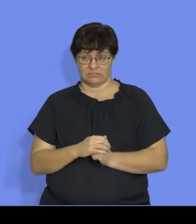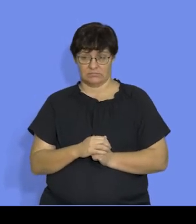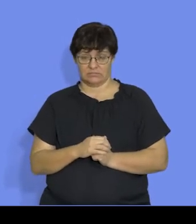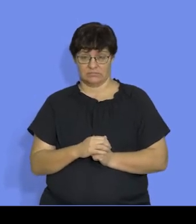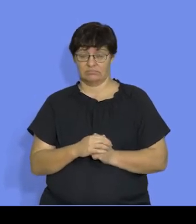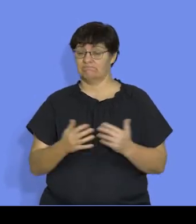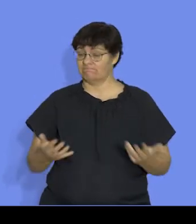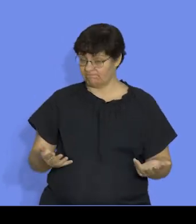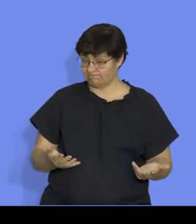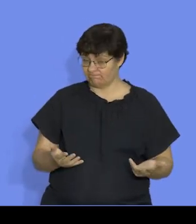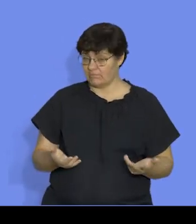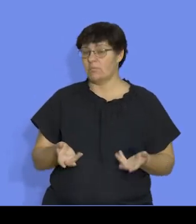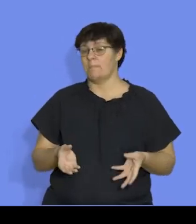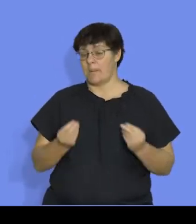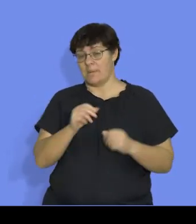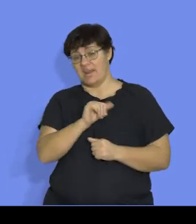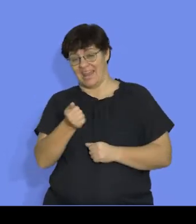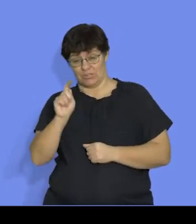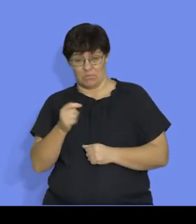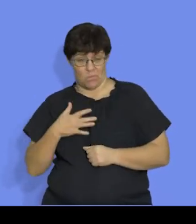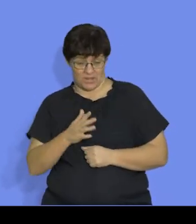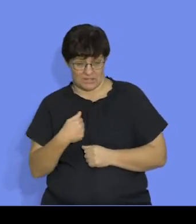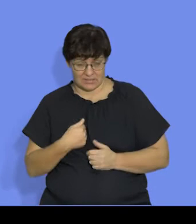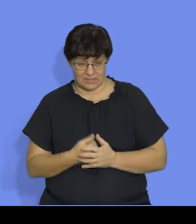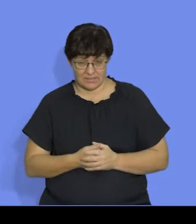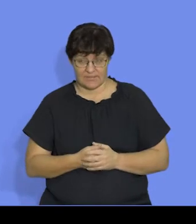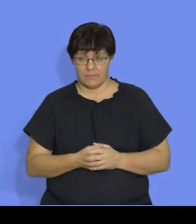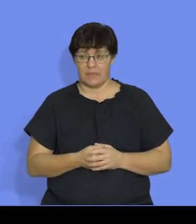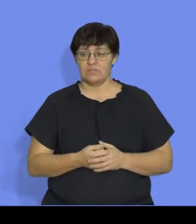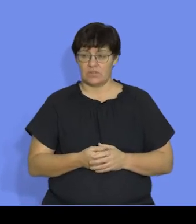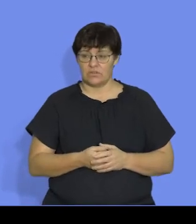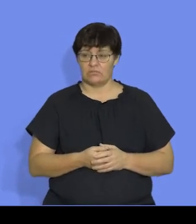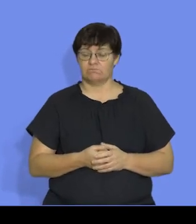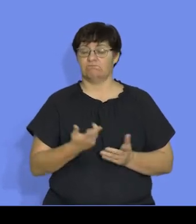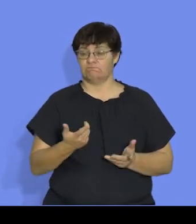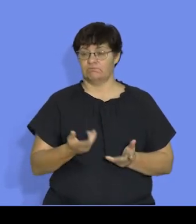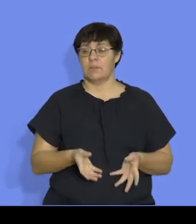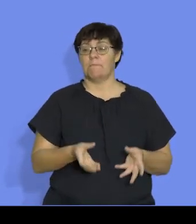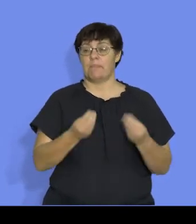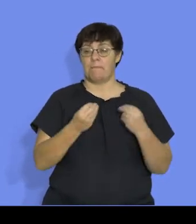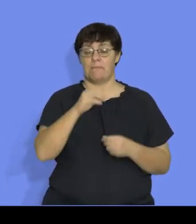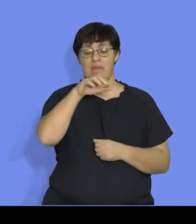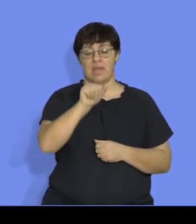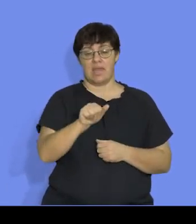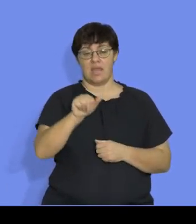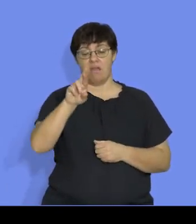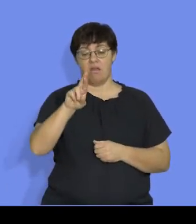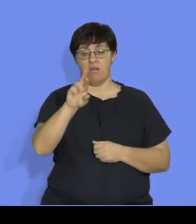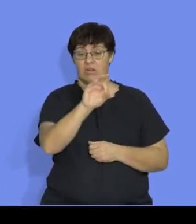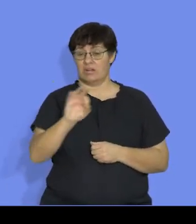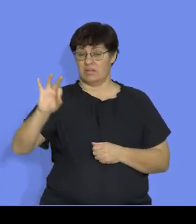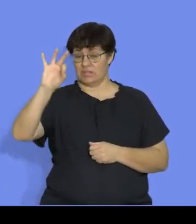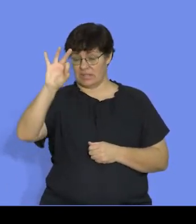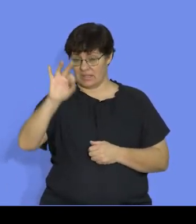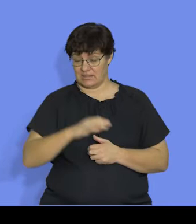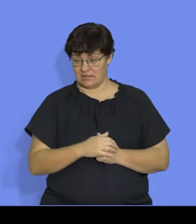the common ratio to get to the next term. So I'm going to multiply by R again, which means the term 4